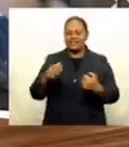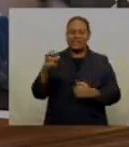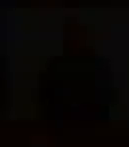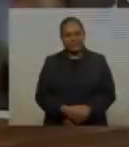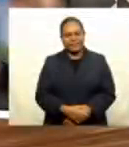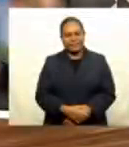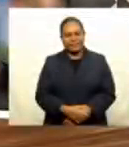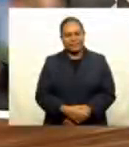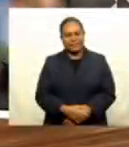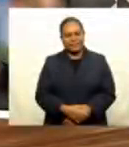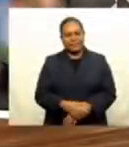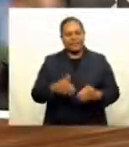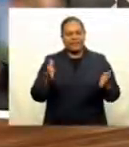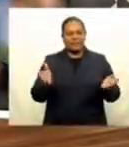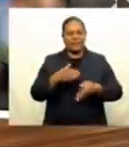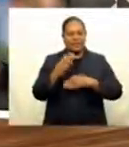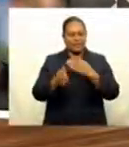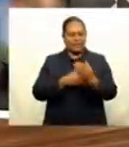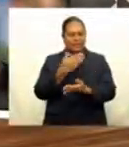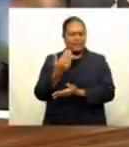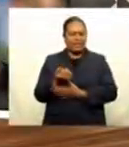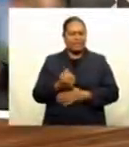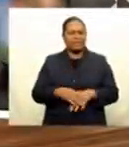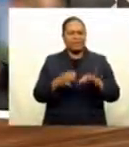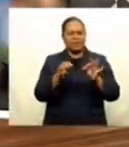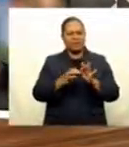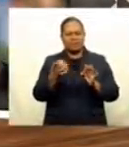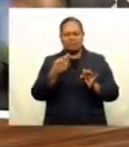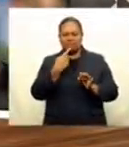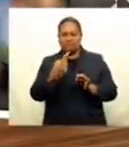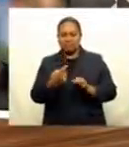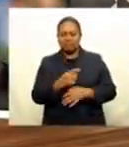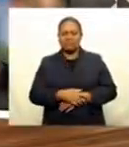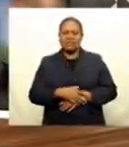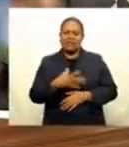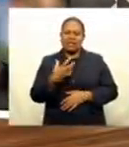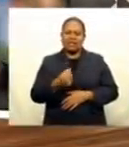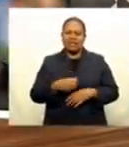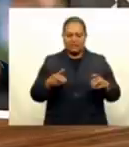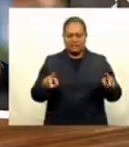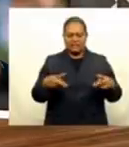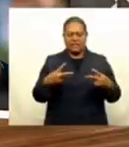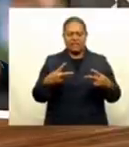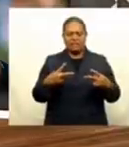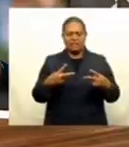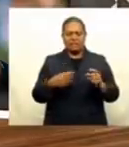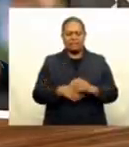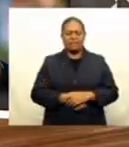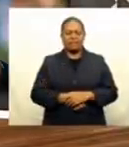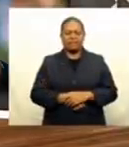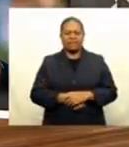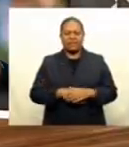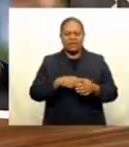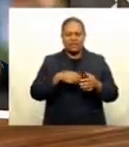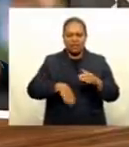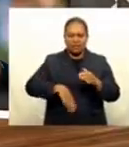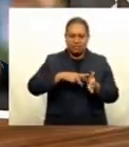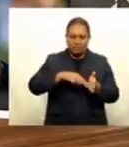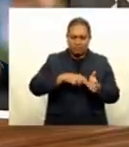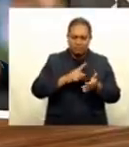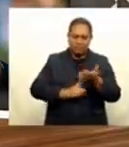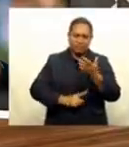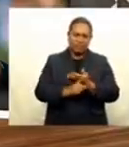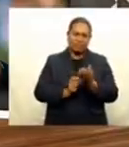in Sydney. In play of the day, Bristol Bears sealed themselves a home semi-final spot for the Gallagher Premiership after defeating